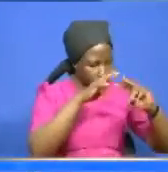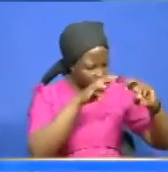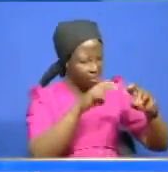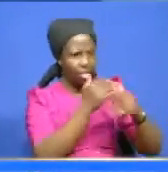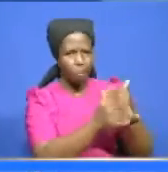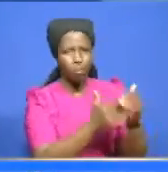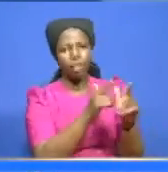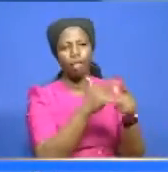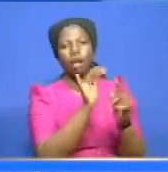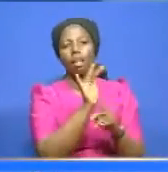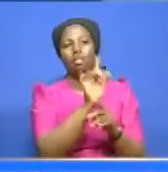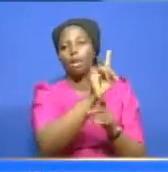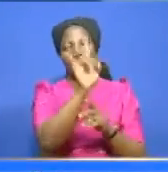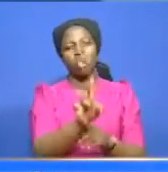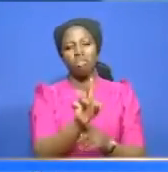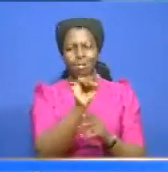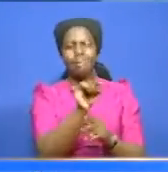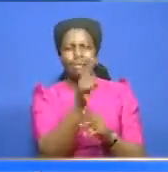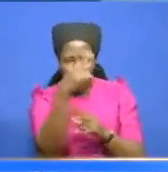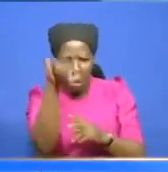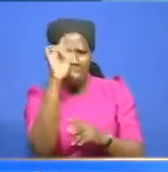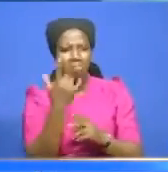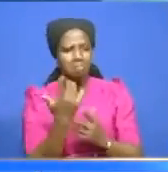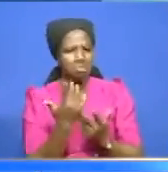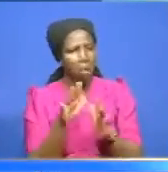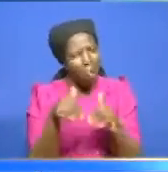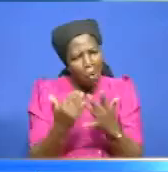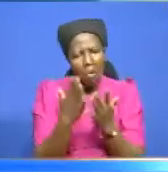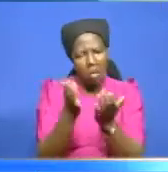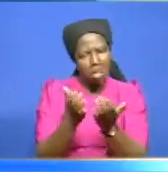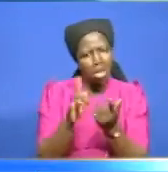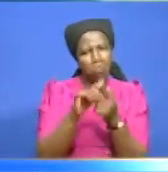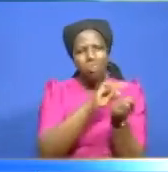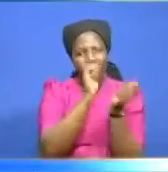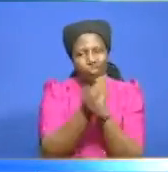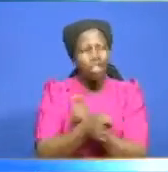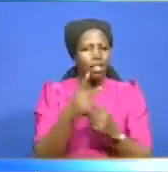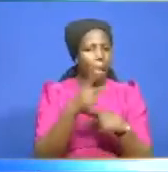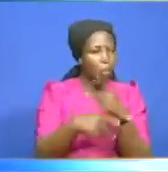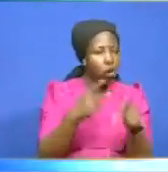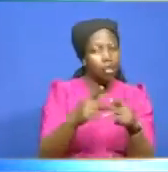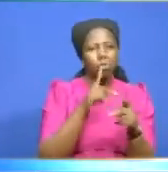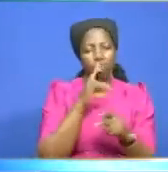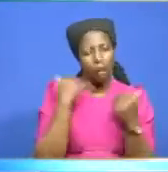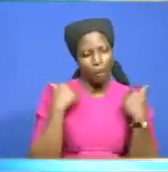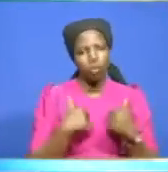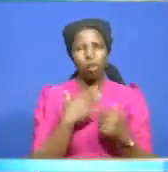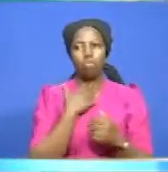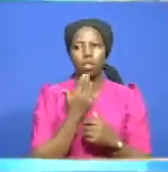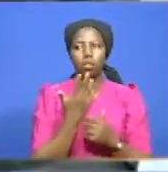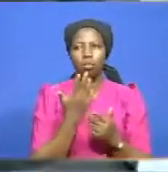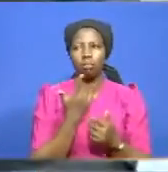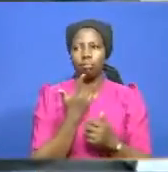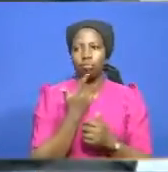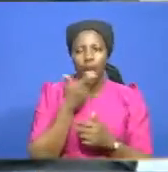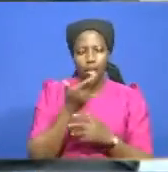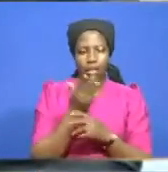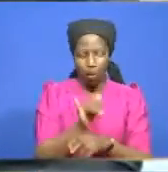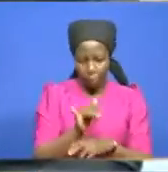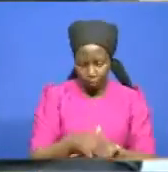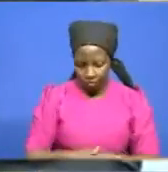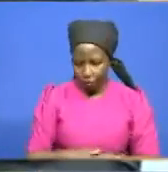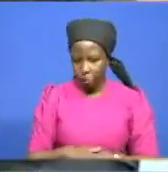the question, are they still fit for purpose? Or do we need to redesign them? So I want to agree with you. Thank you.